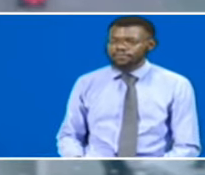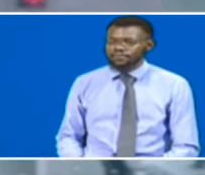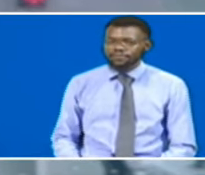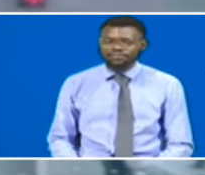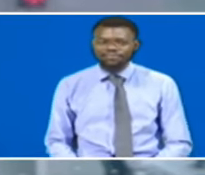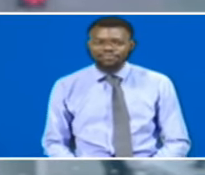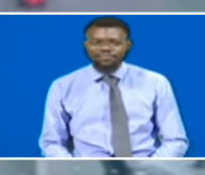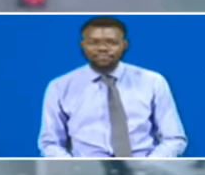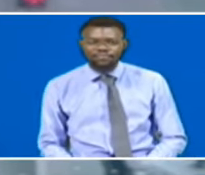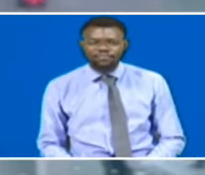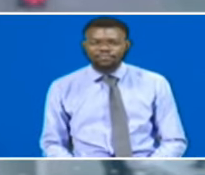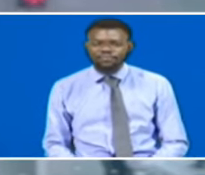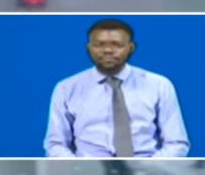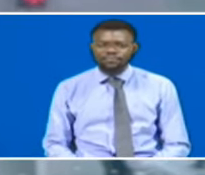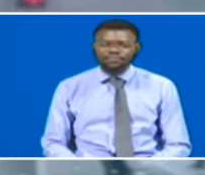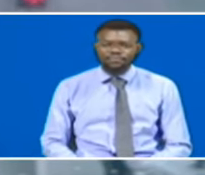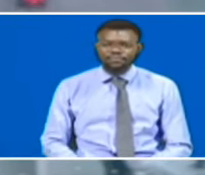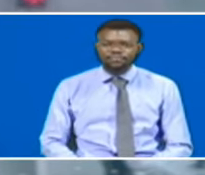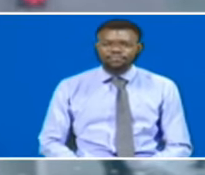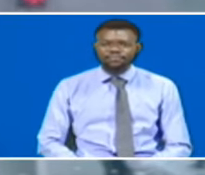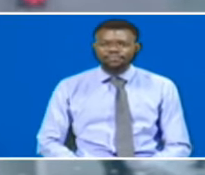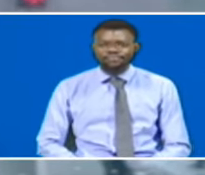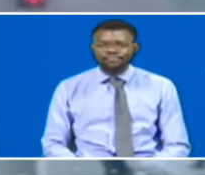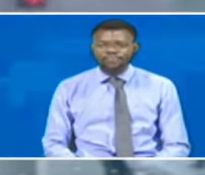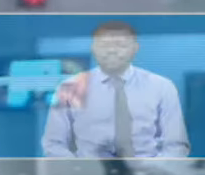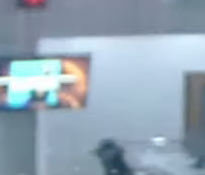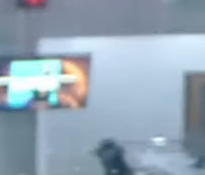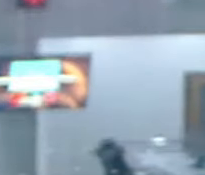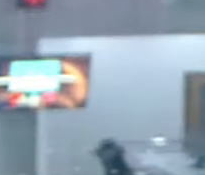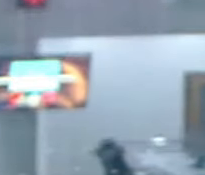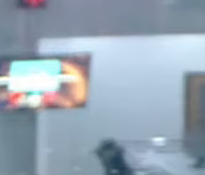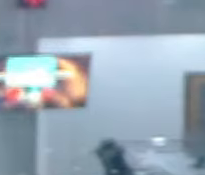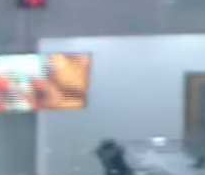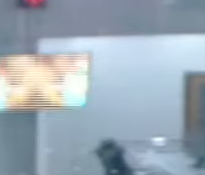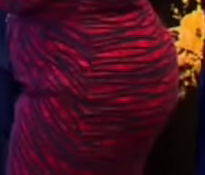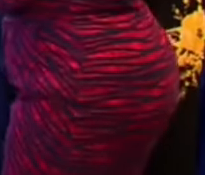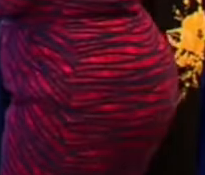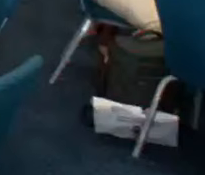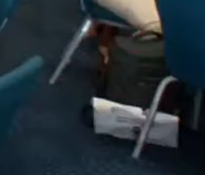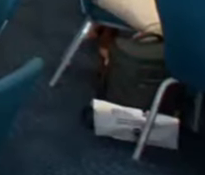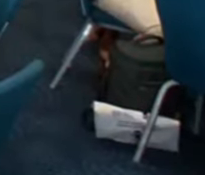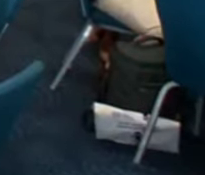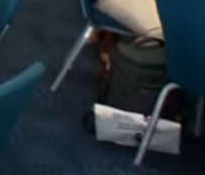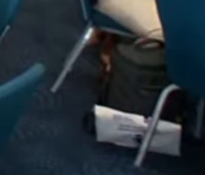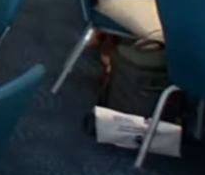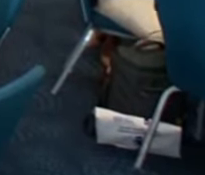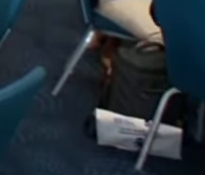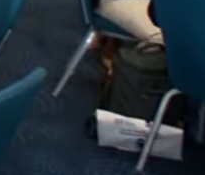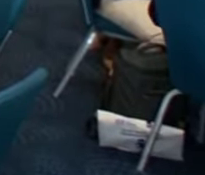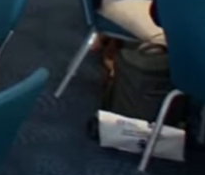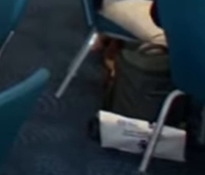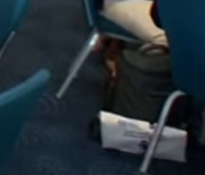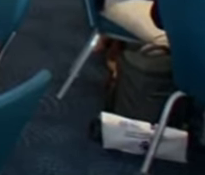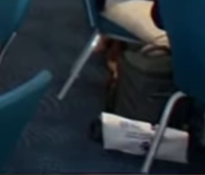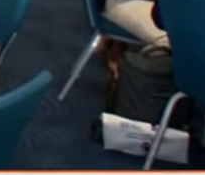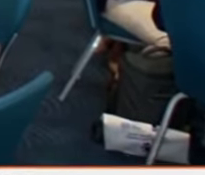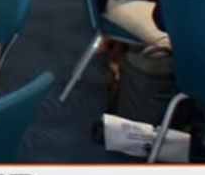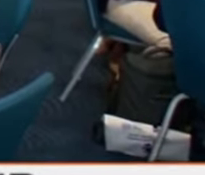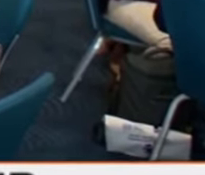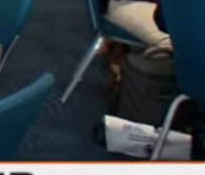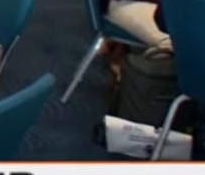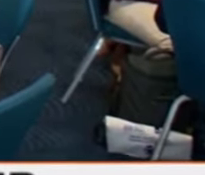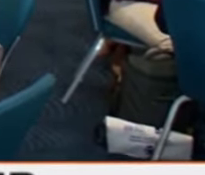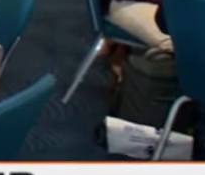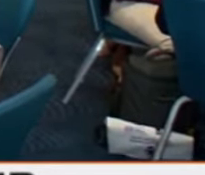project targets tea and coffee supply chains across the country with an aim of reducing the involvement of children as